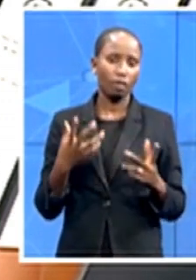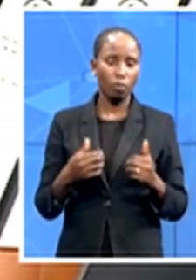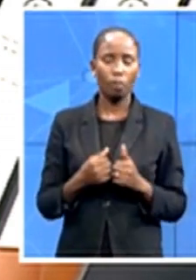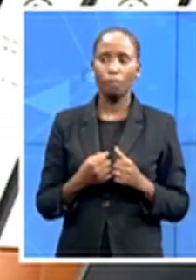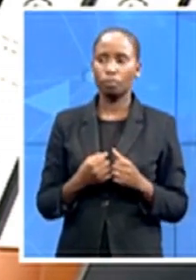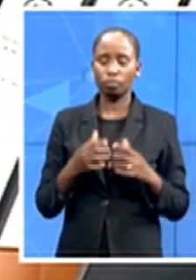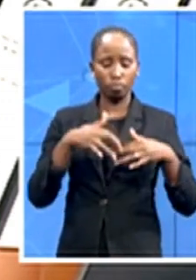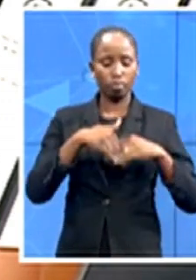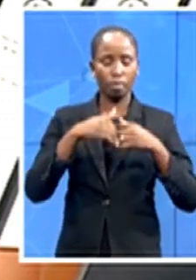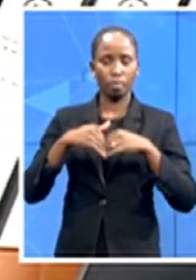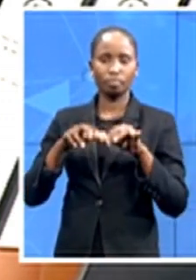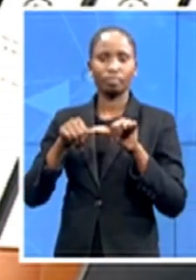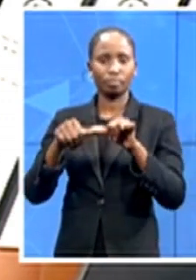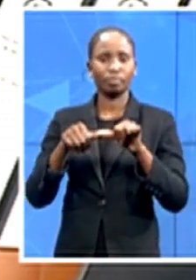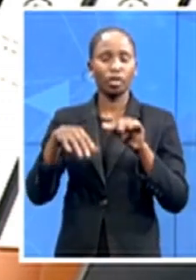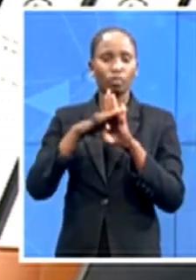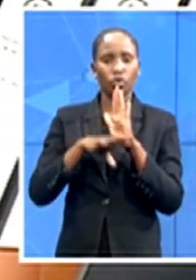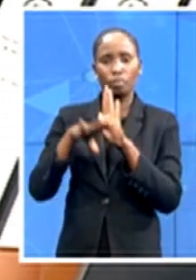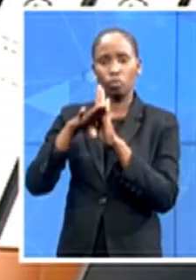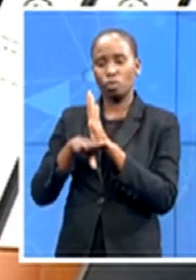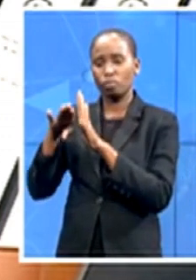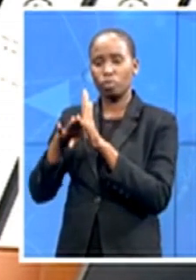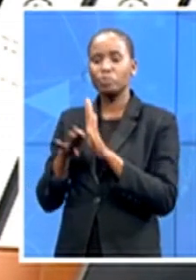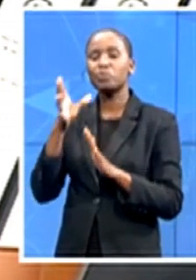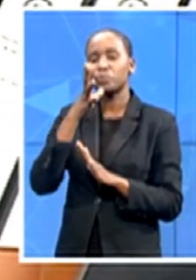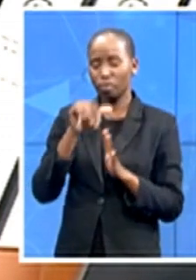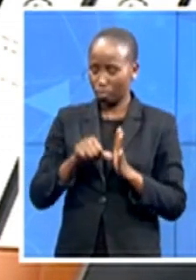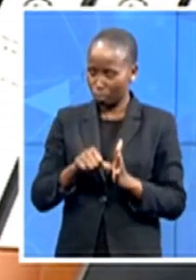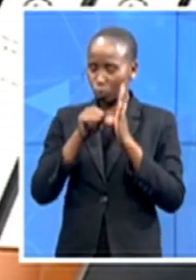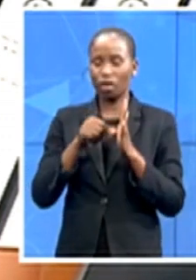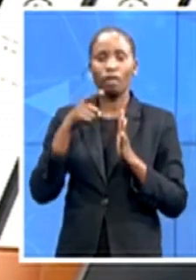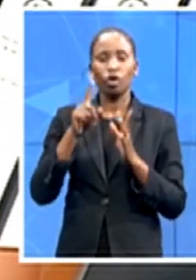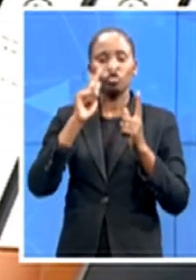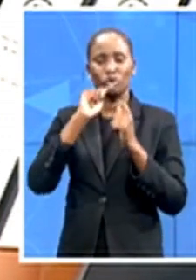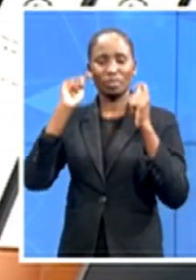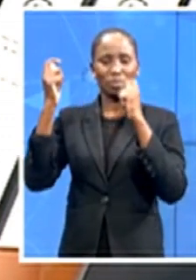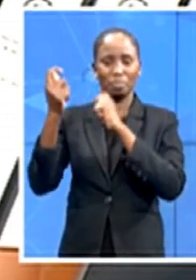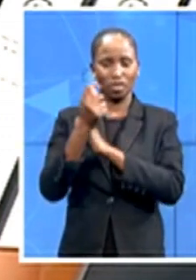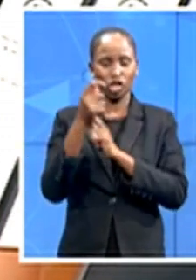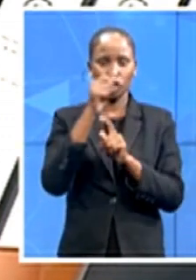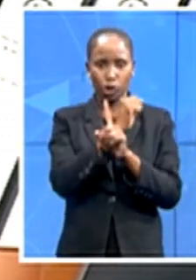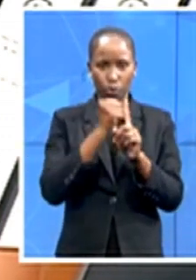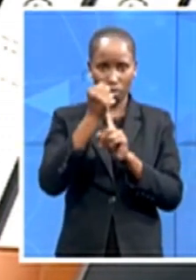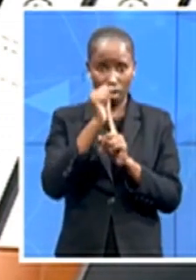the transformation of our society and the improvement of our people's lives.